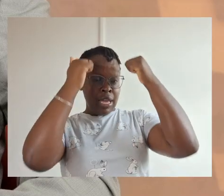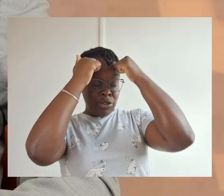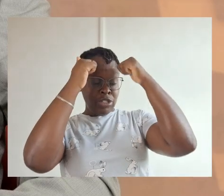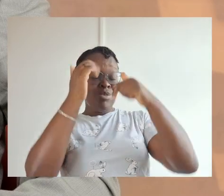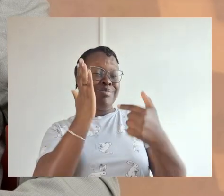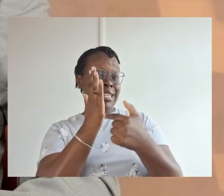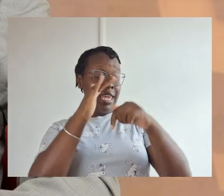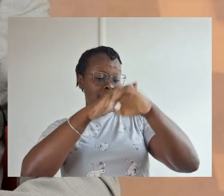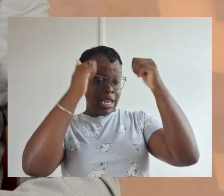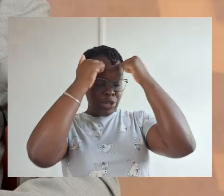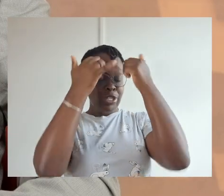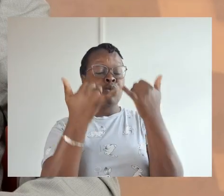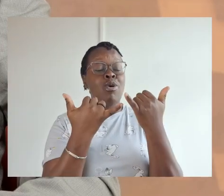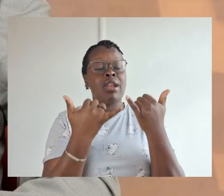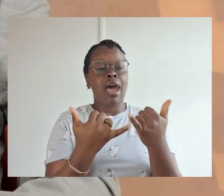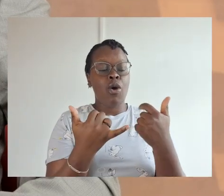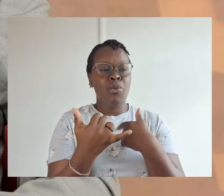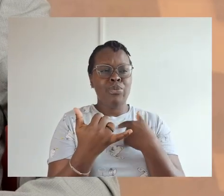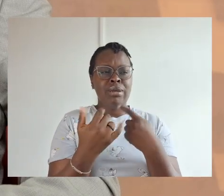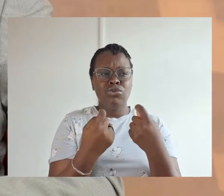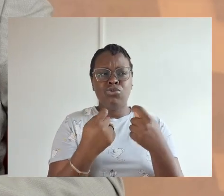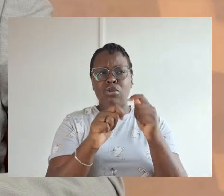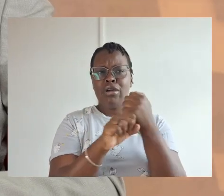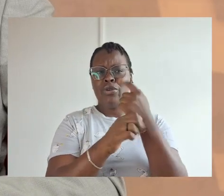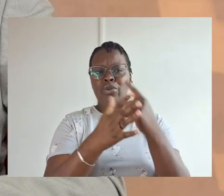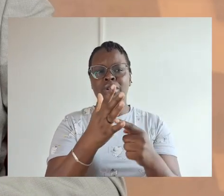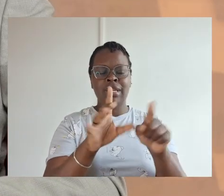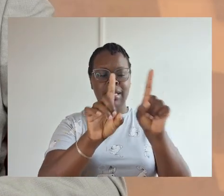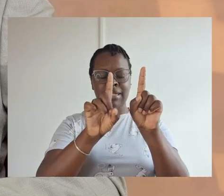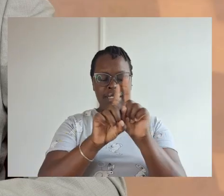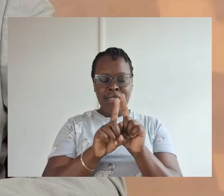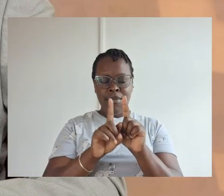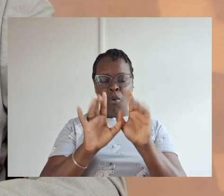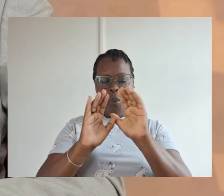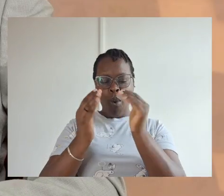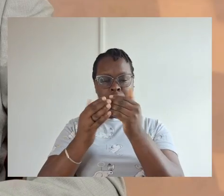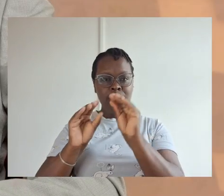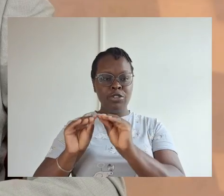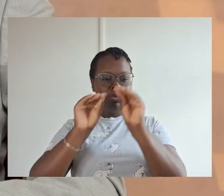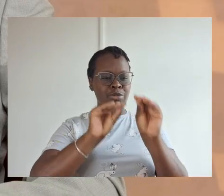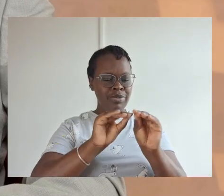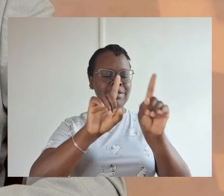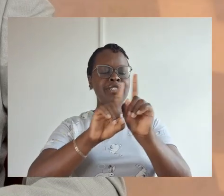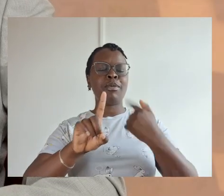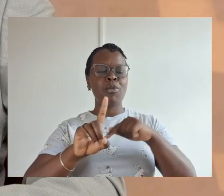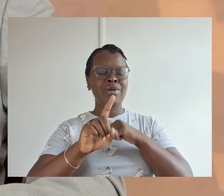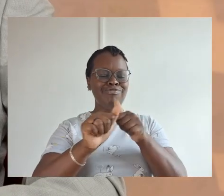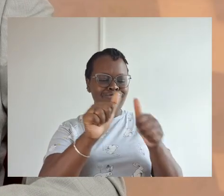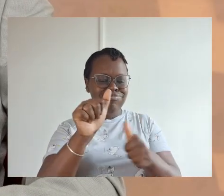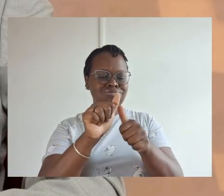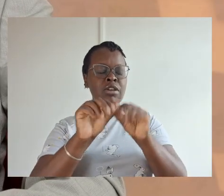EdTech now, what we're trying to do is we're moving with the world. As things get digital, we are